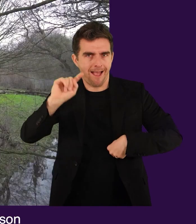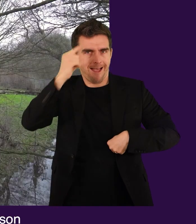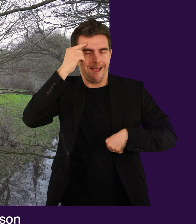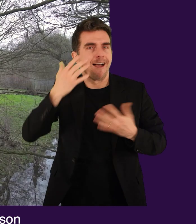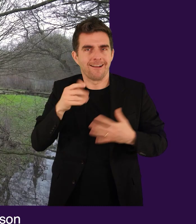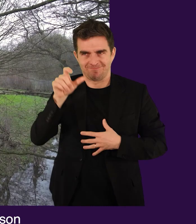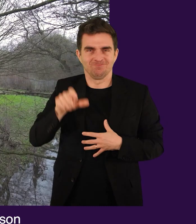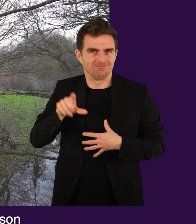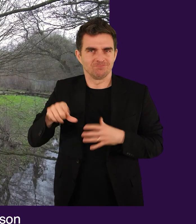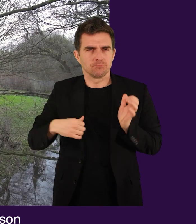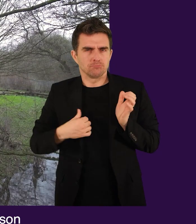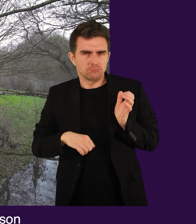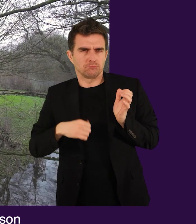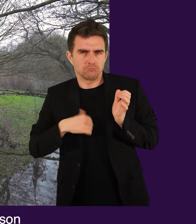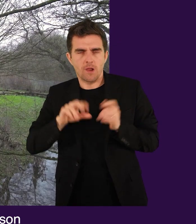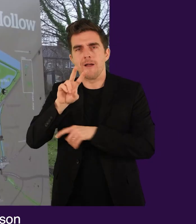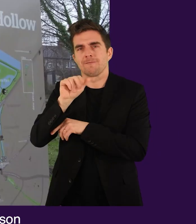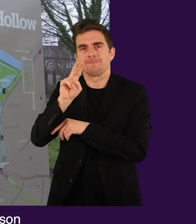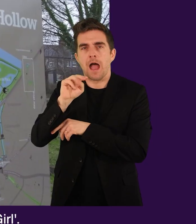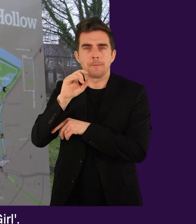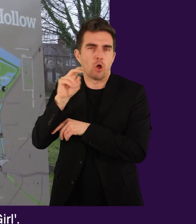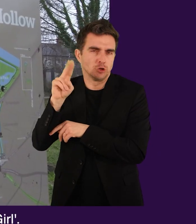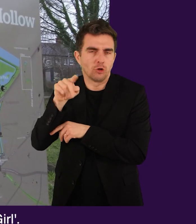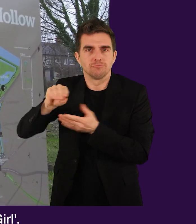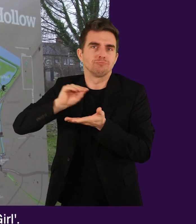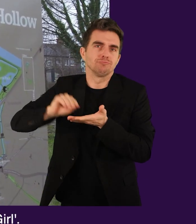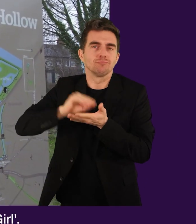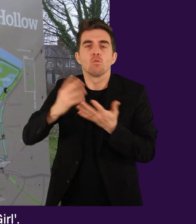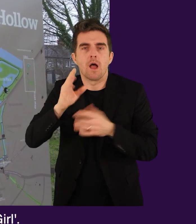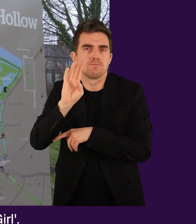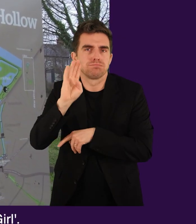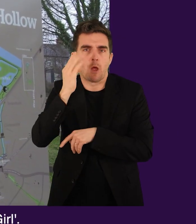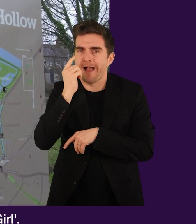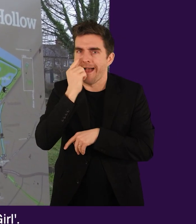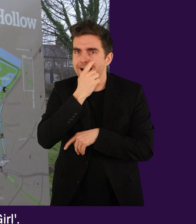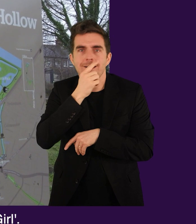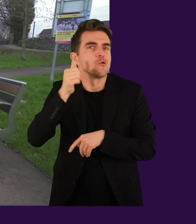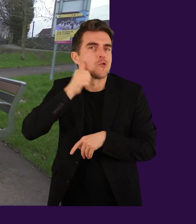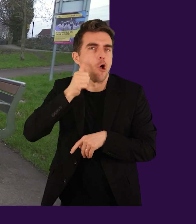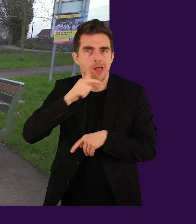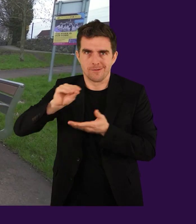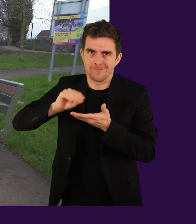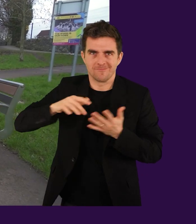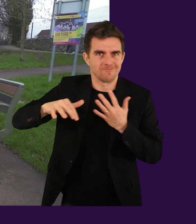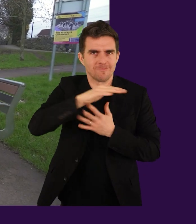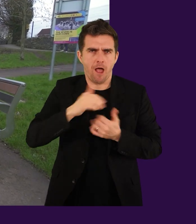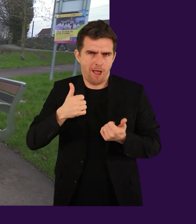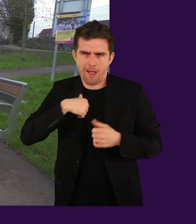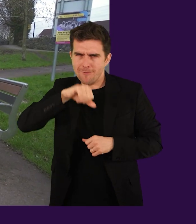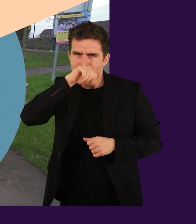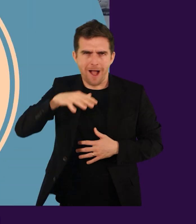water. Local musician Van Morrison sings about this in his song Brown Eyed Girl. I love